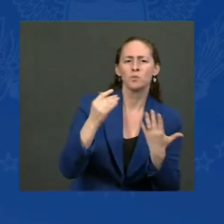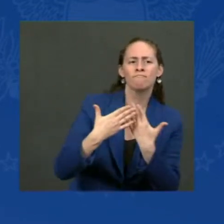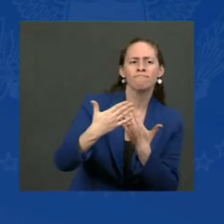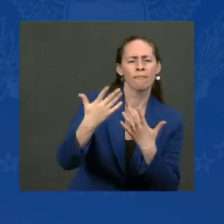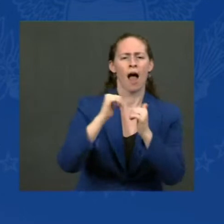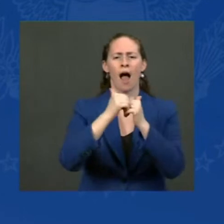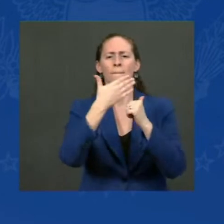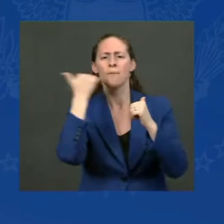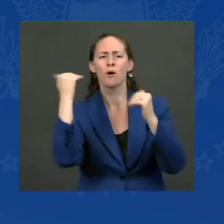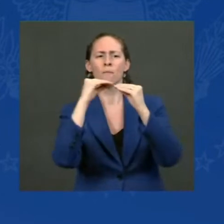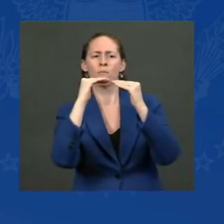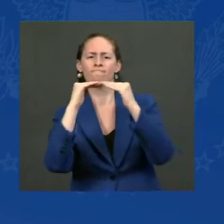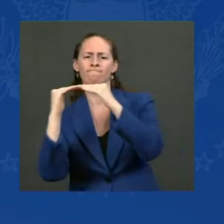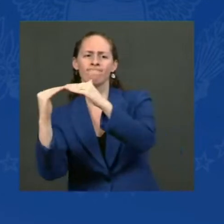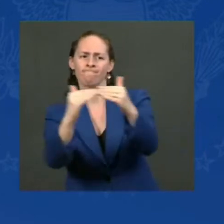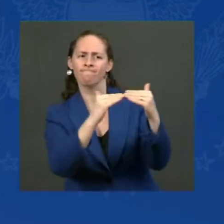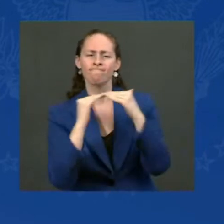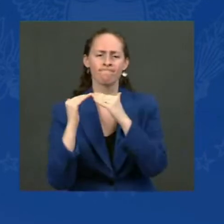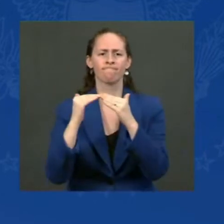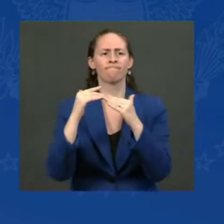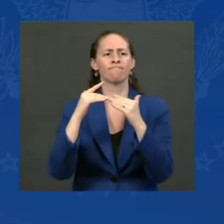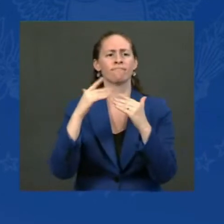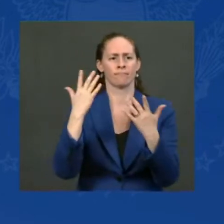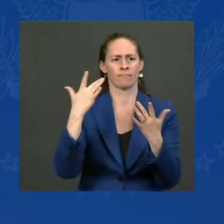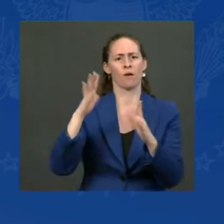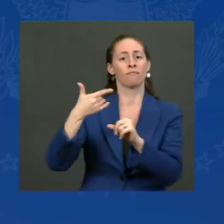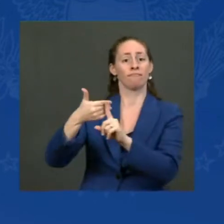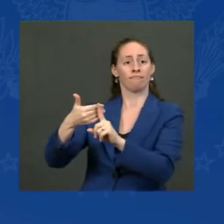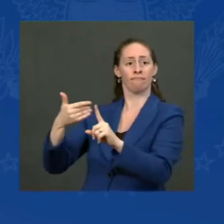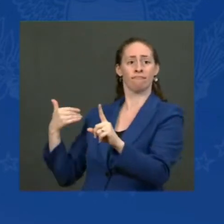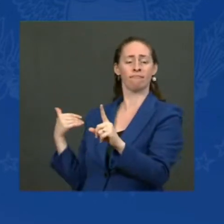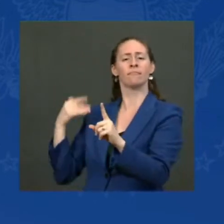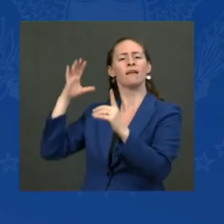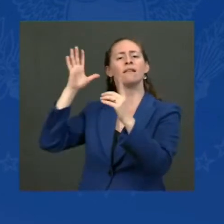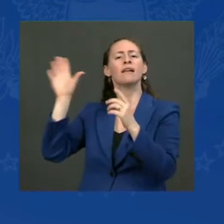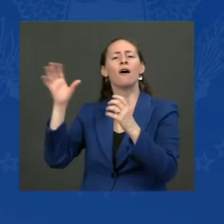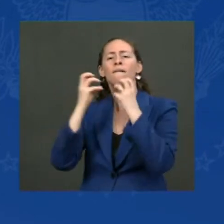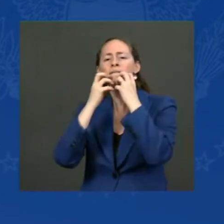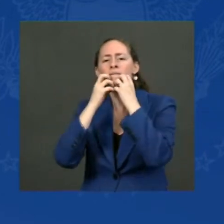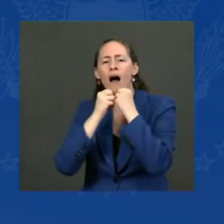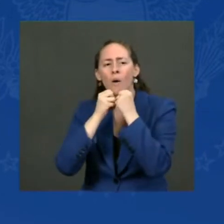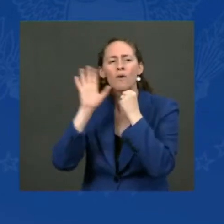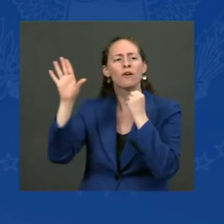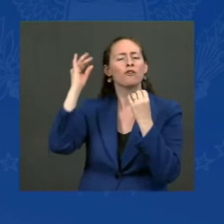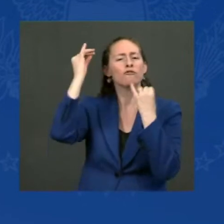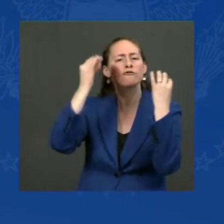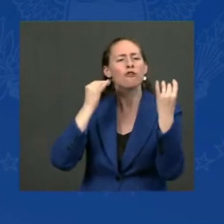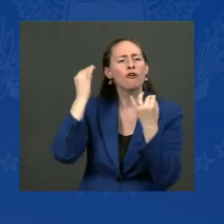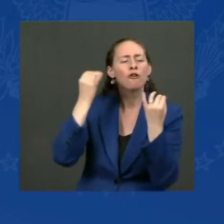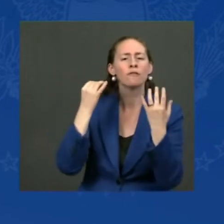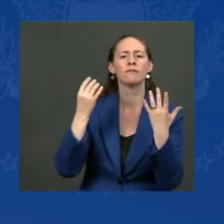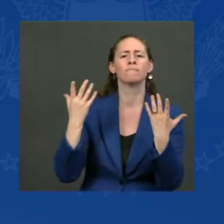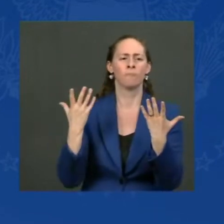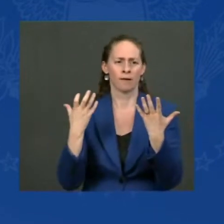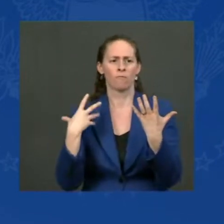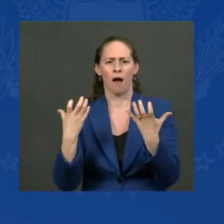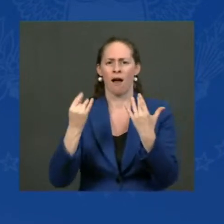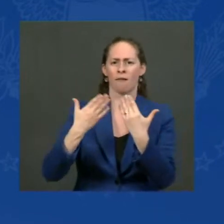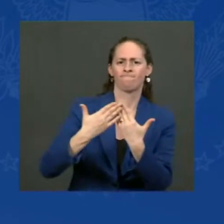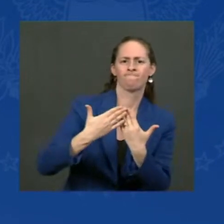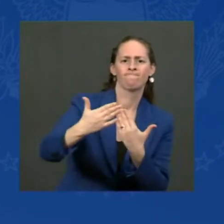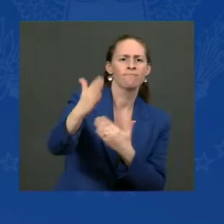come before us, who with vision and values and determined faith in our collective future built our United